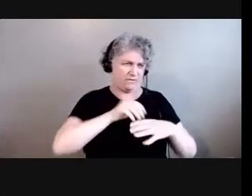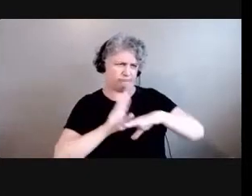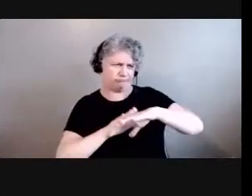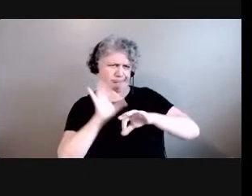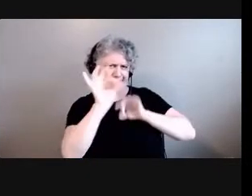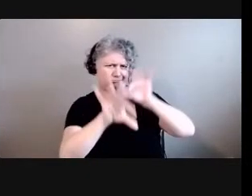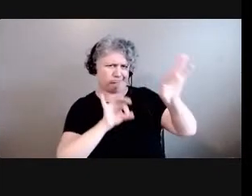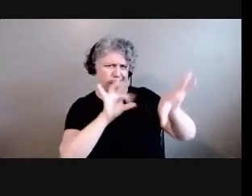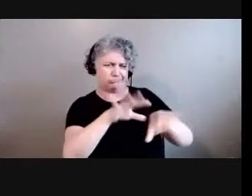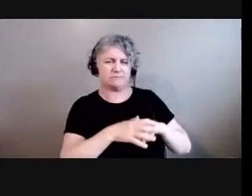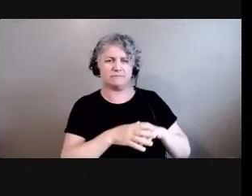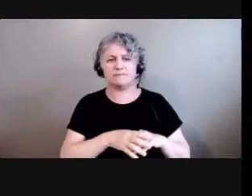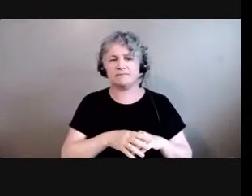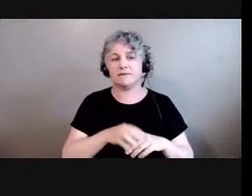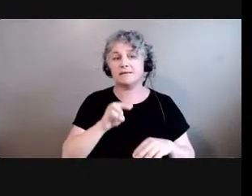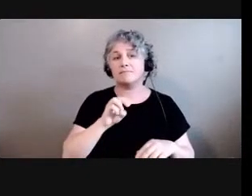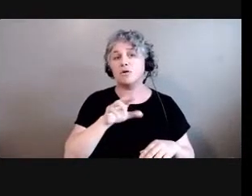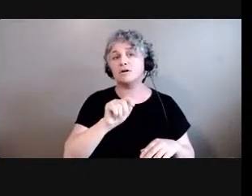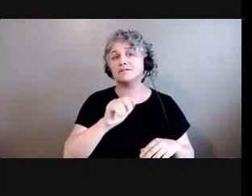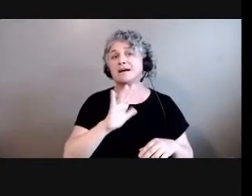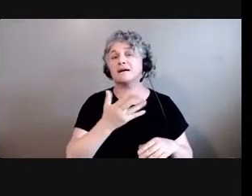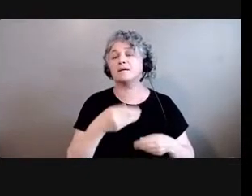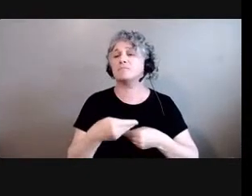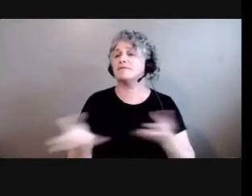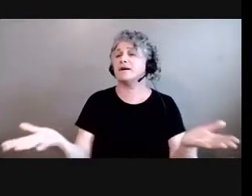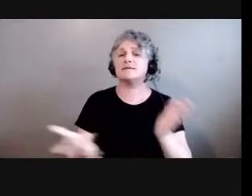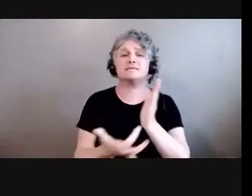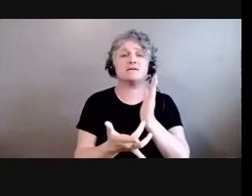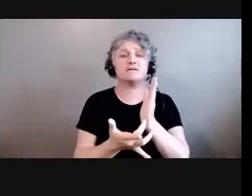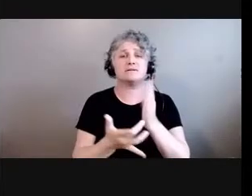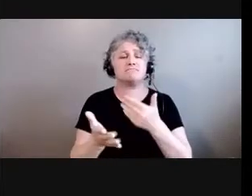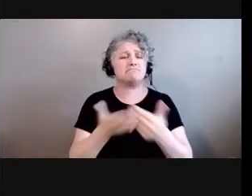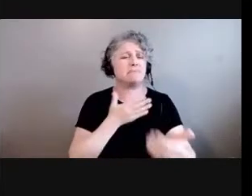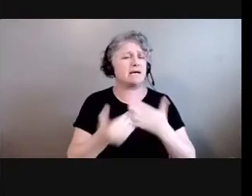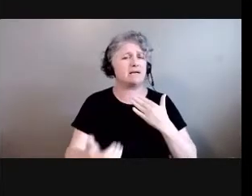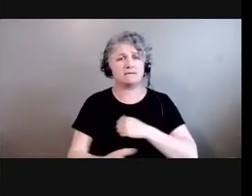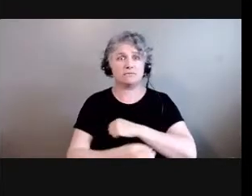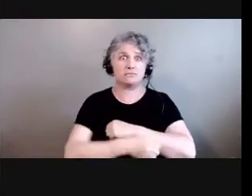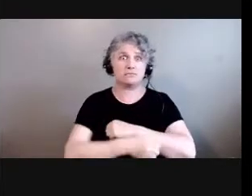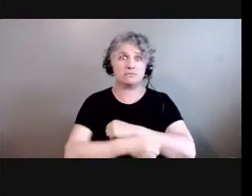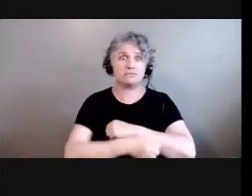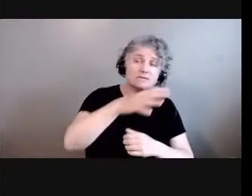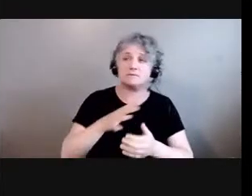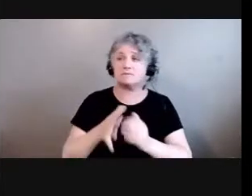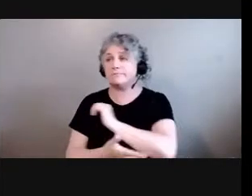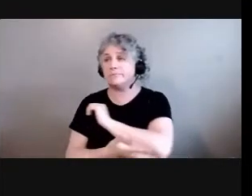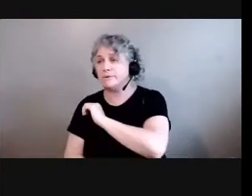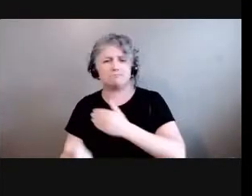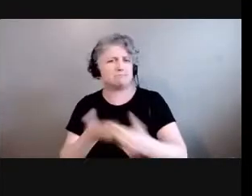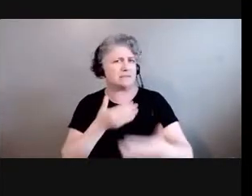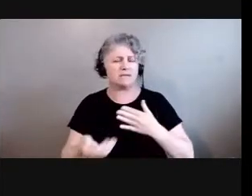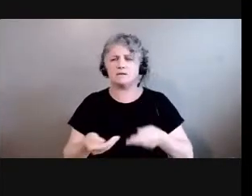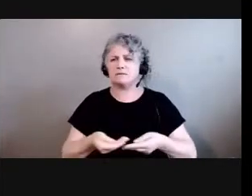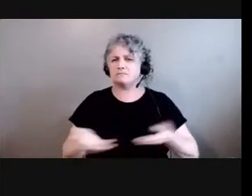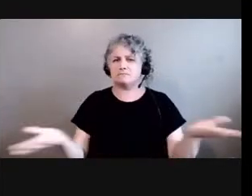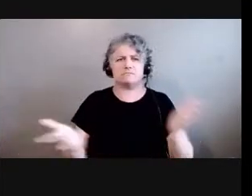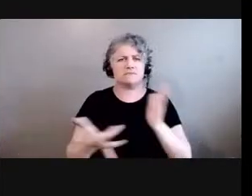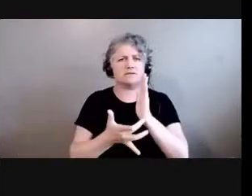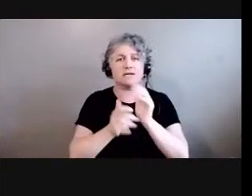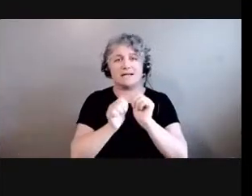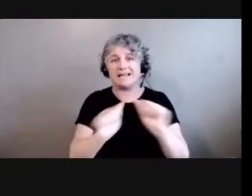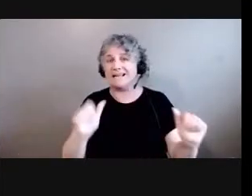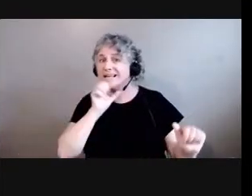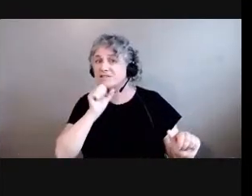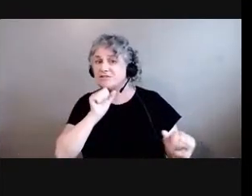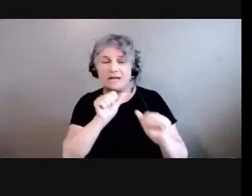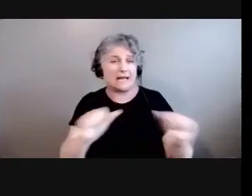Montanans with access to assistive technology regardless of socioeconomic factors like income. Any Montanan, any age, with